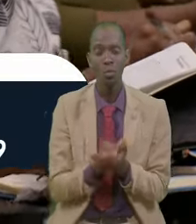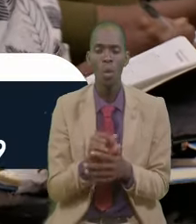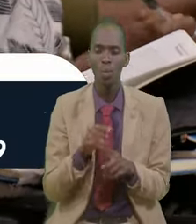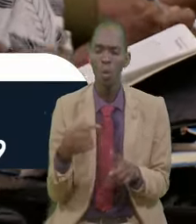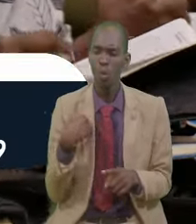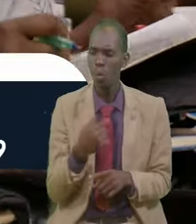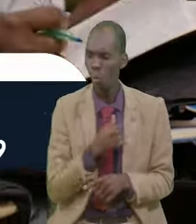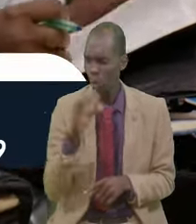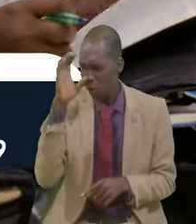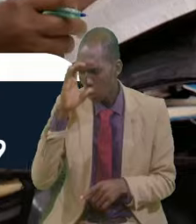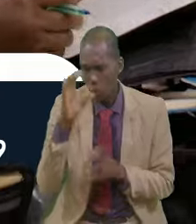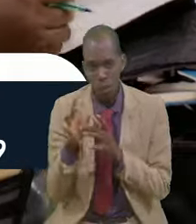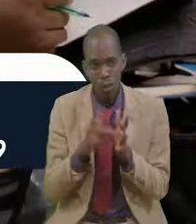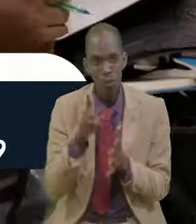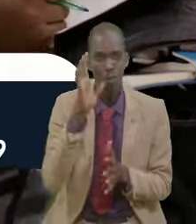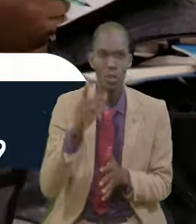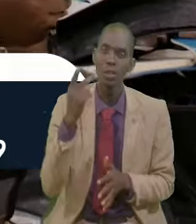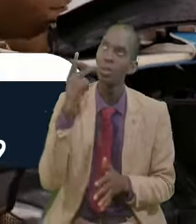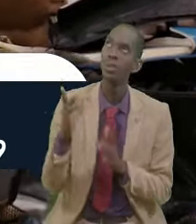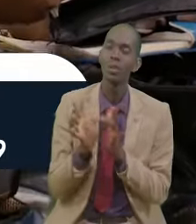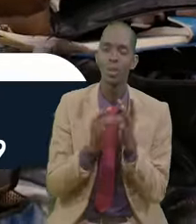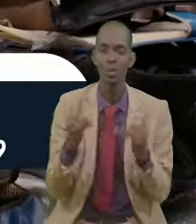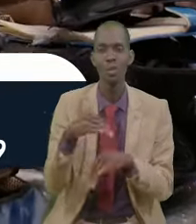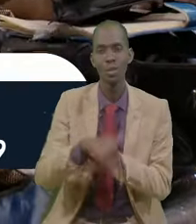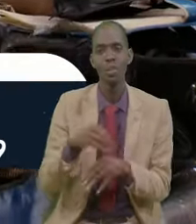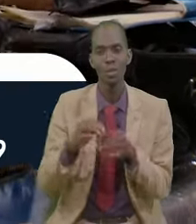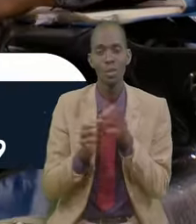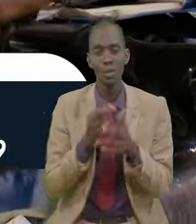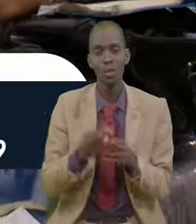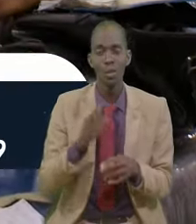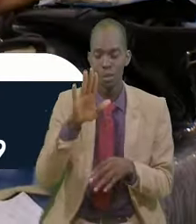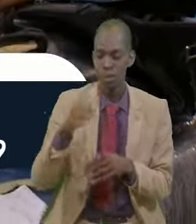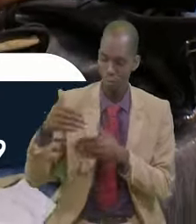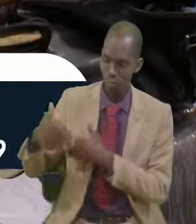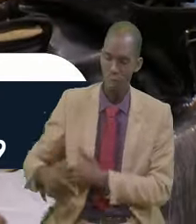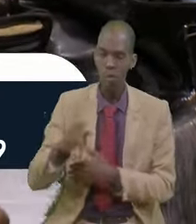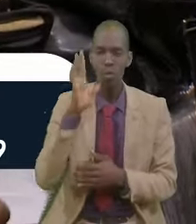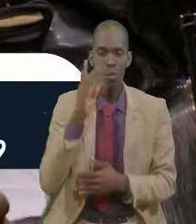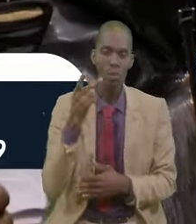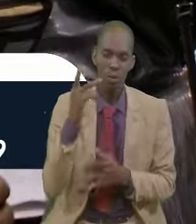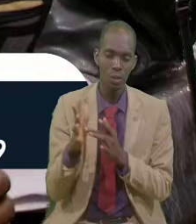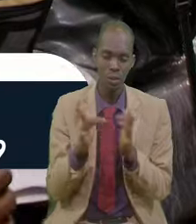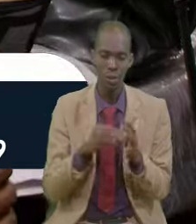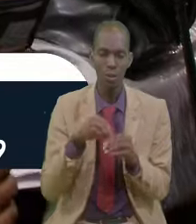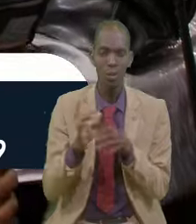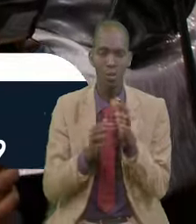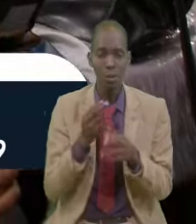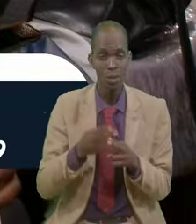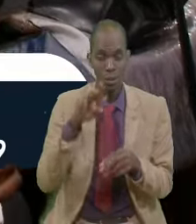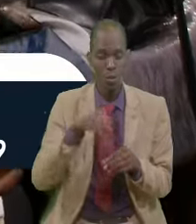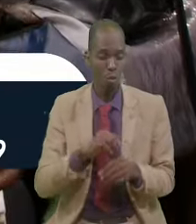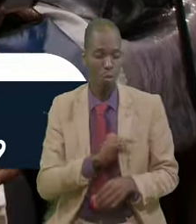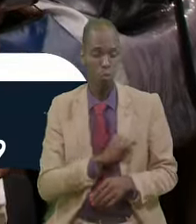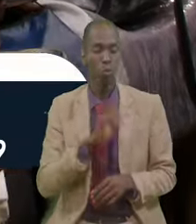Jesus, you will see him tonight. In your mind's eye, you will see him tonight. In your conscience, you'll see him tonight. In